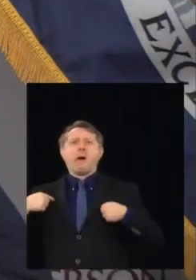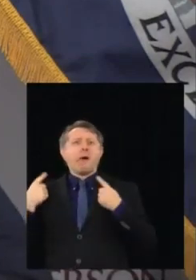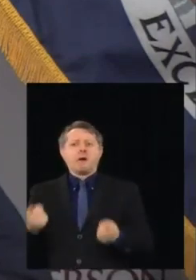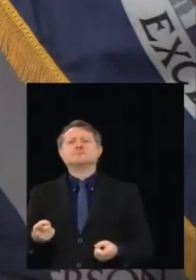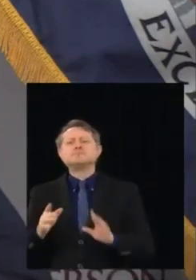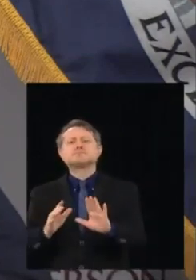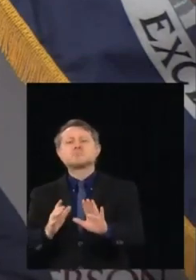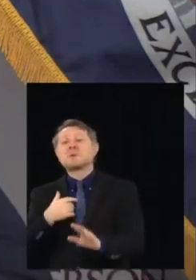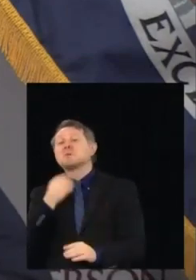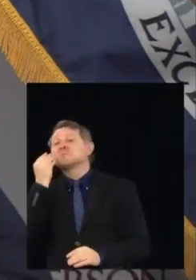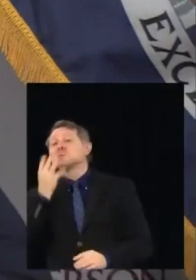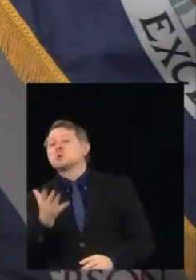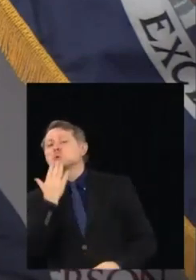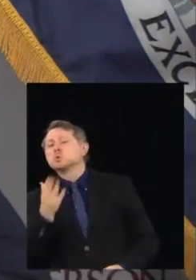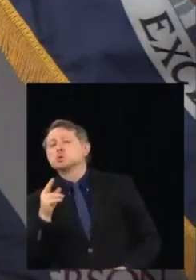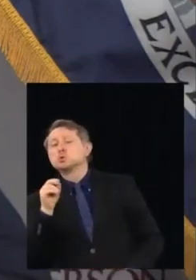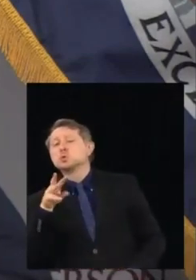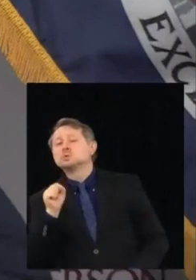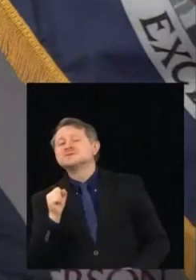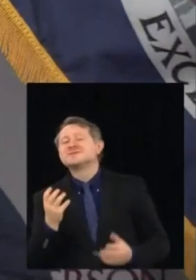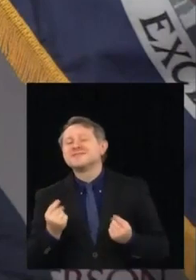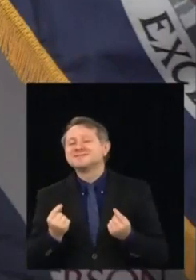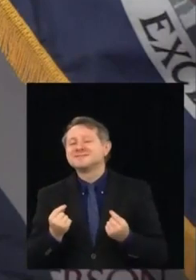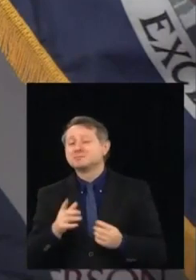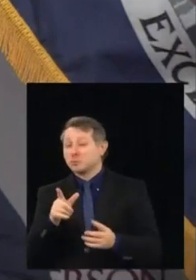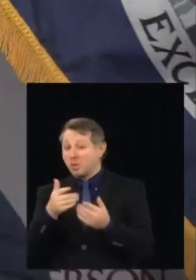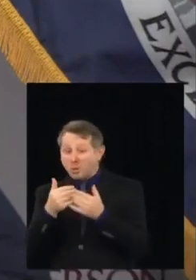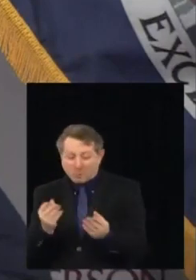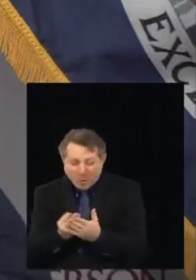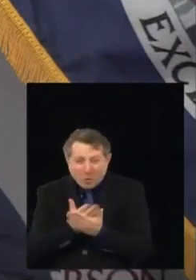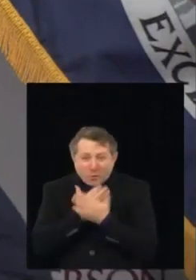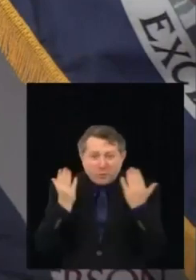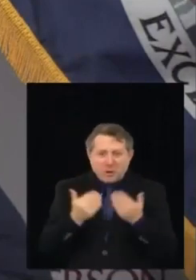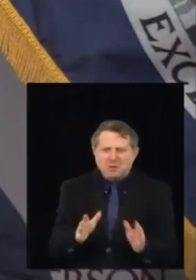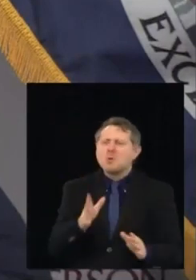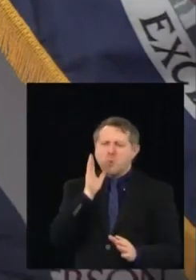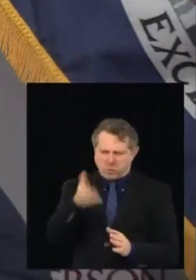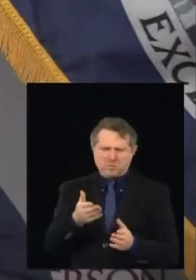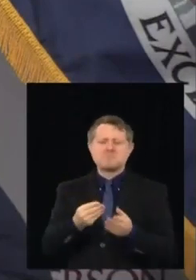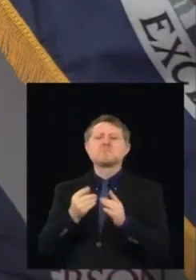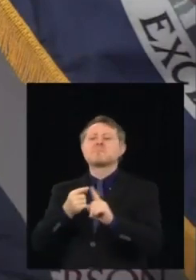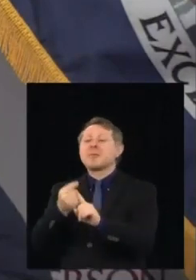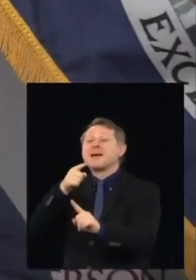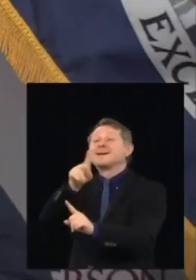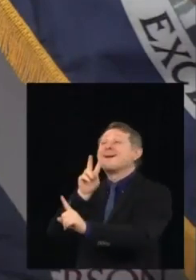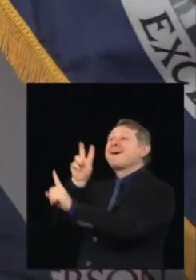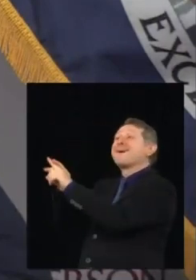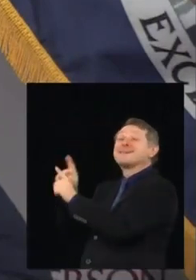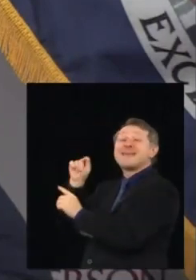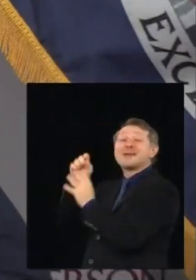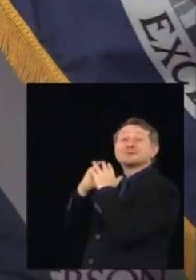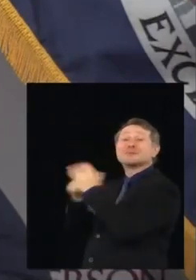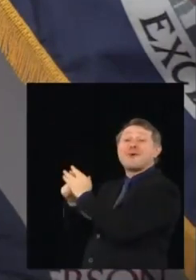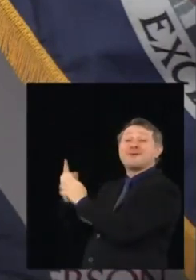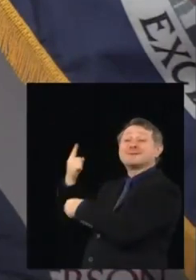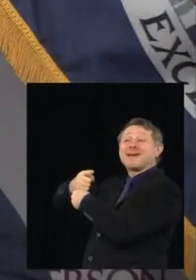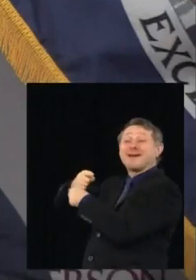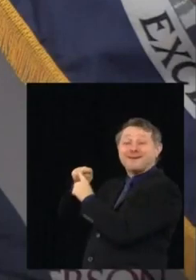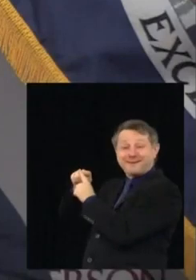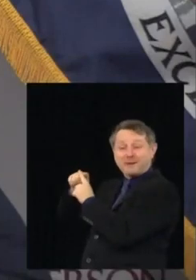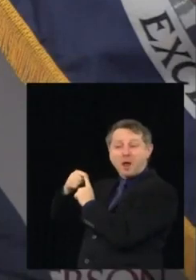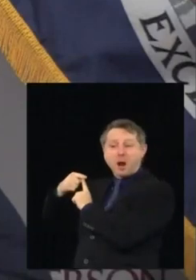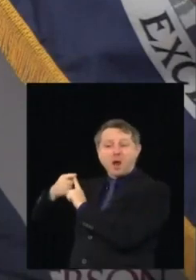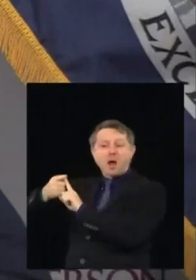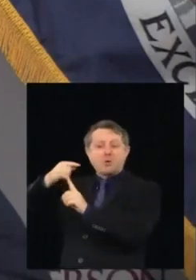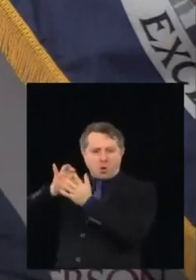any money, because when you get your check, it'll be for the full amount, but you still don't have the check today. And all that matters to you